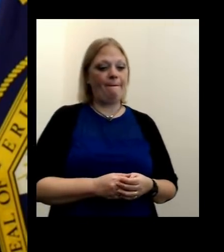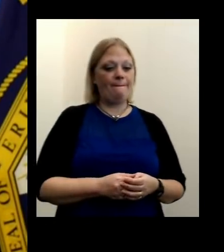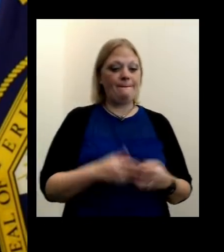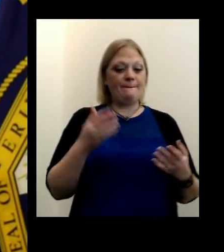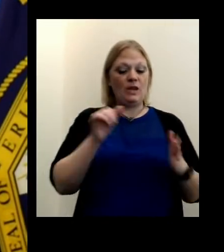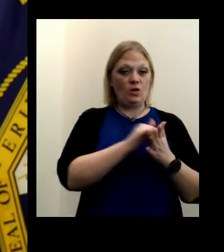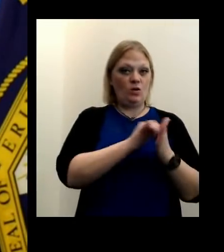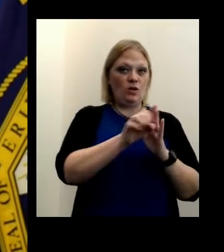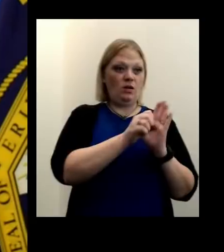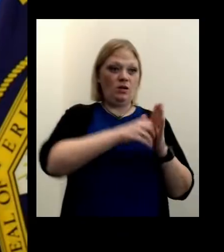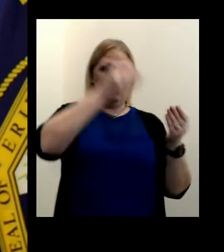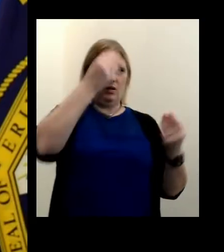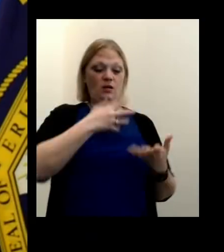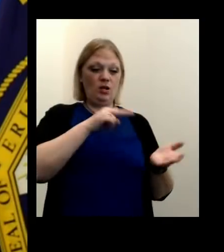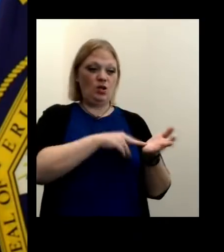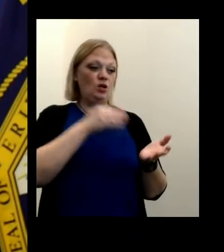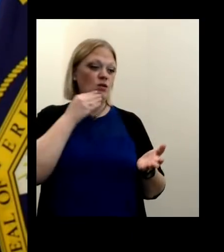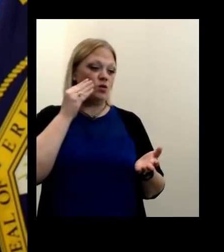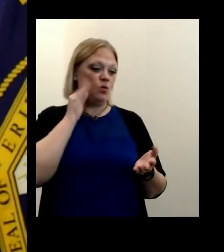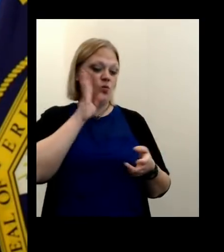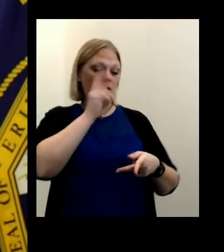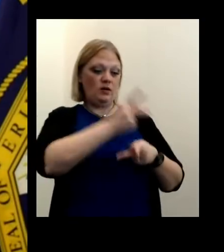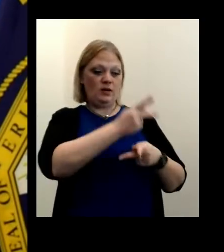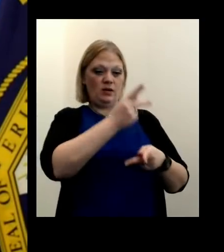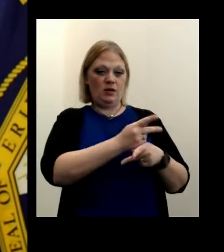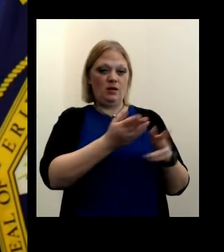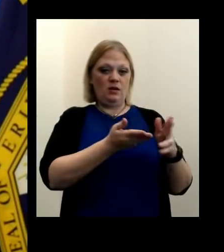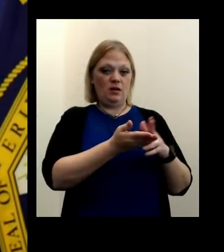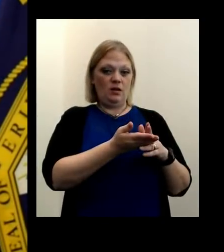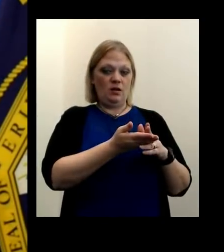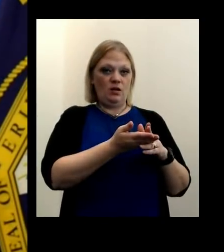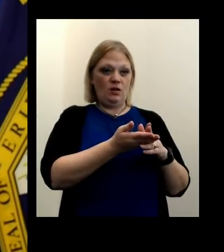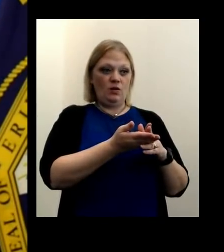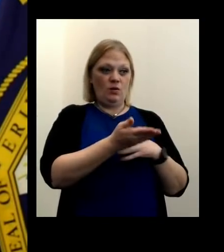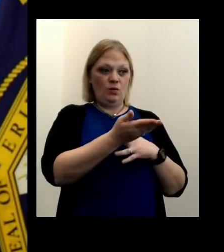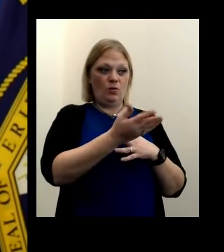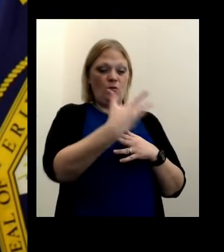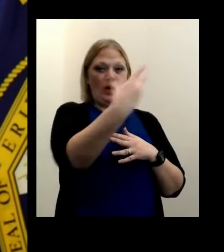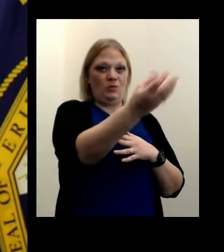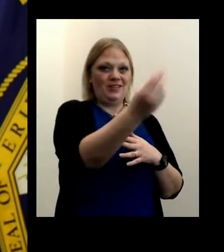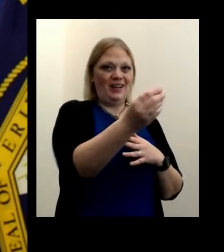told by New York State that the nursing homes were going to be handled by parties other than Erie County.